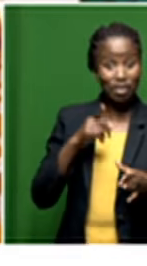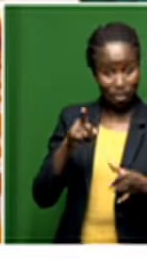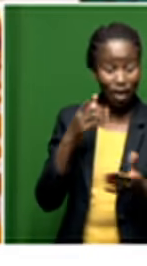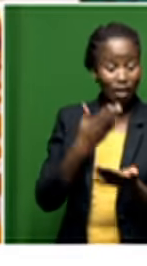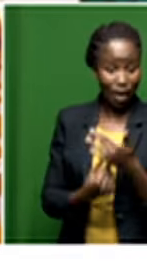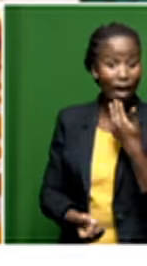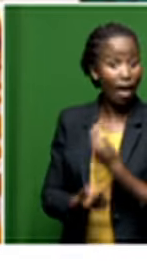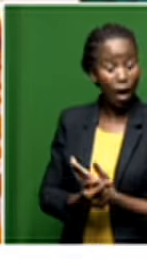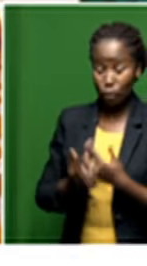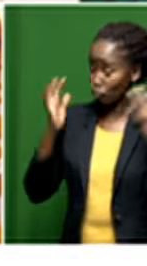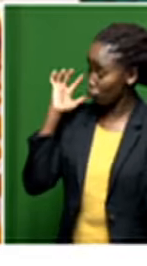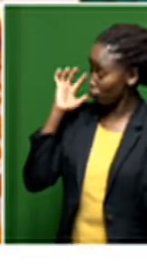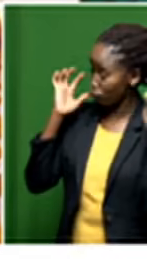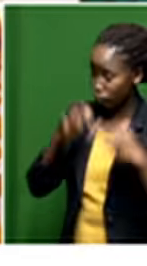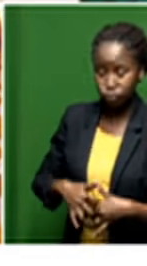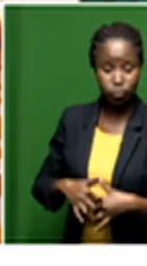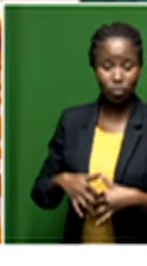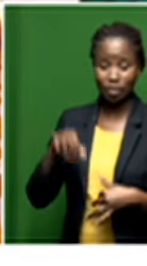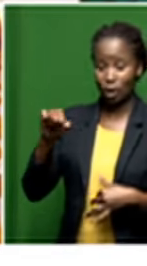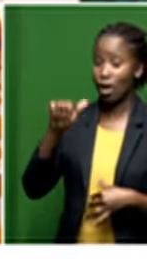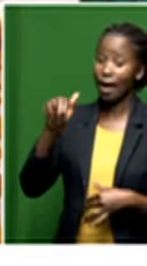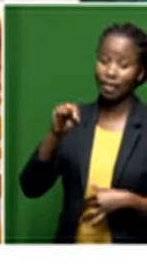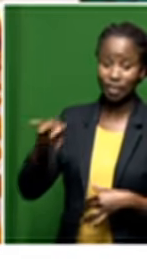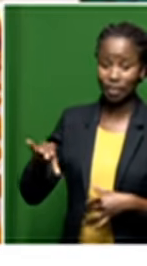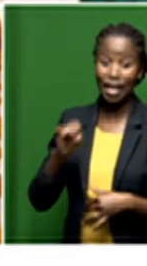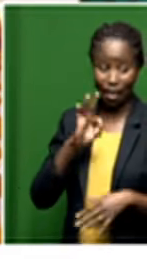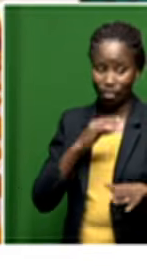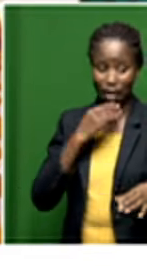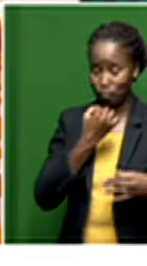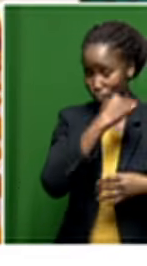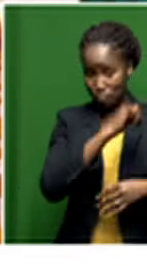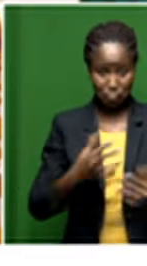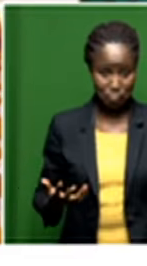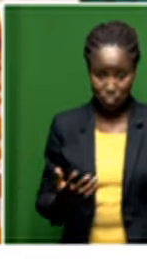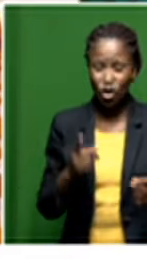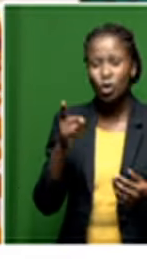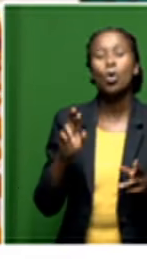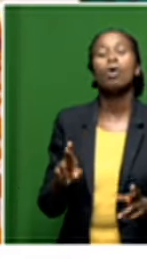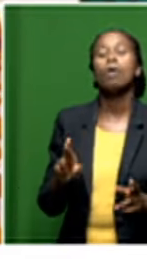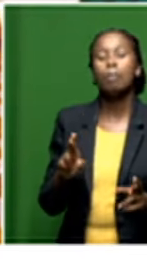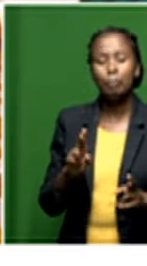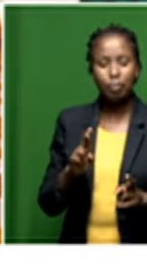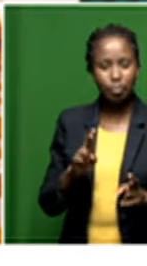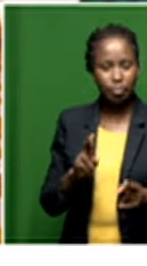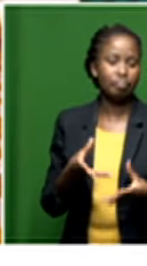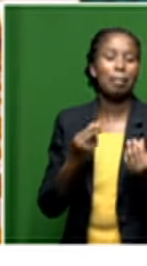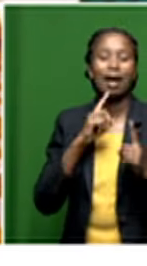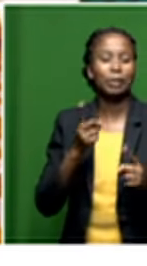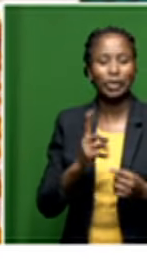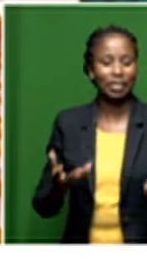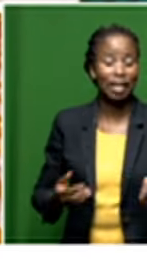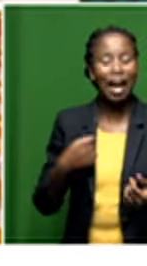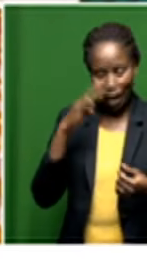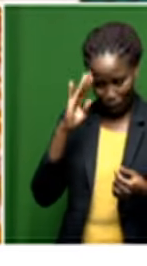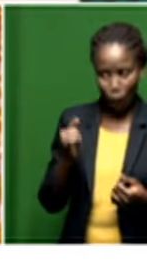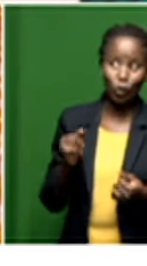damage to the ANC in your electioneering and voting. So what are you hoping to come out of this? Obviously, I know what your hopes